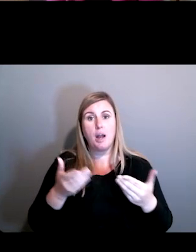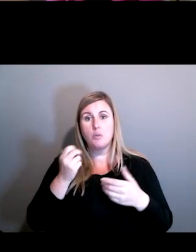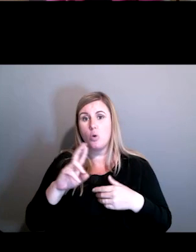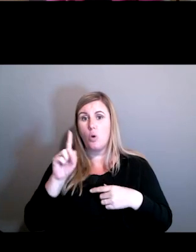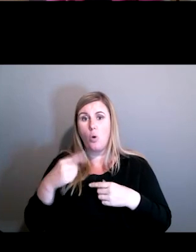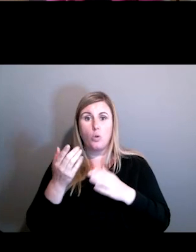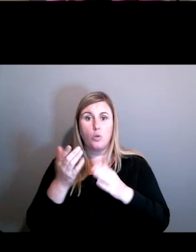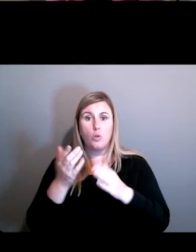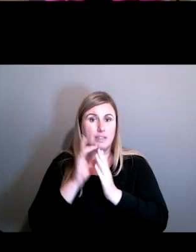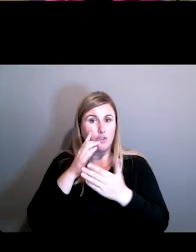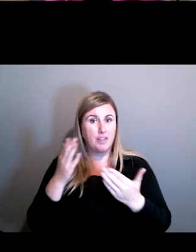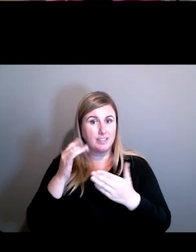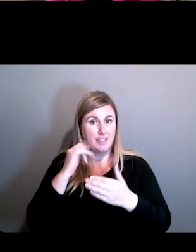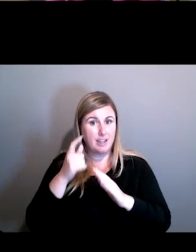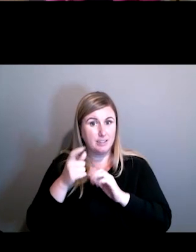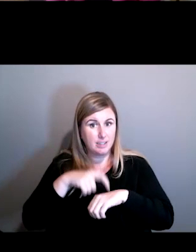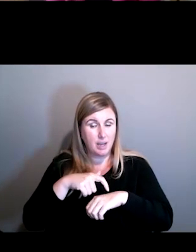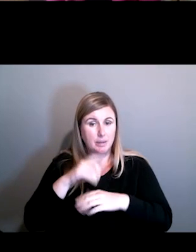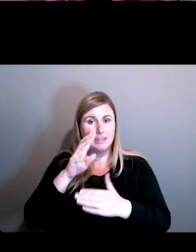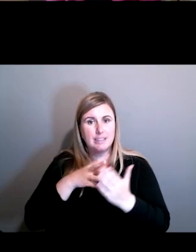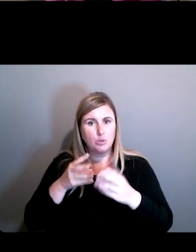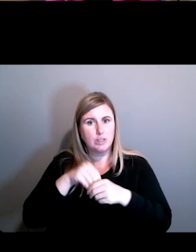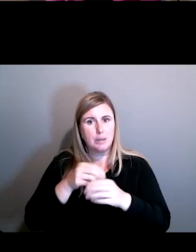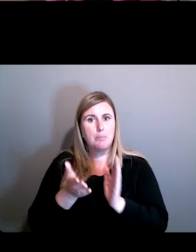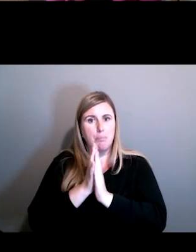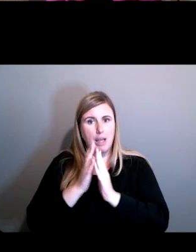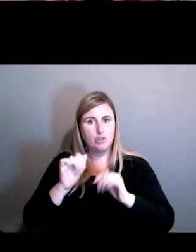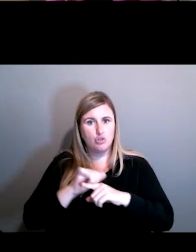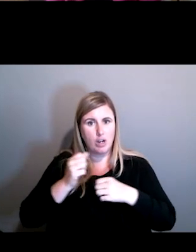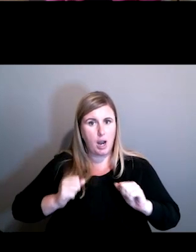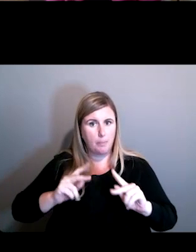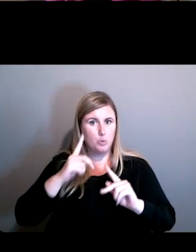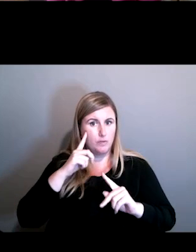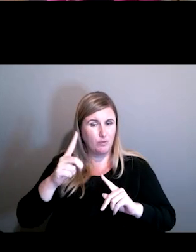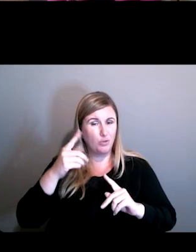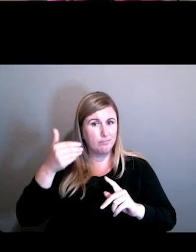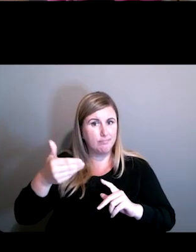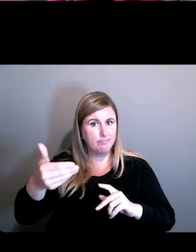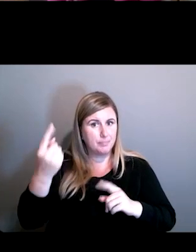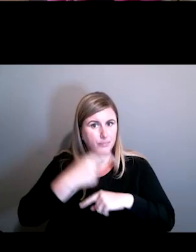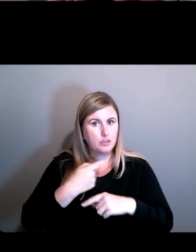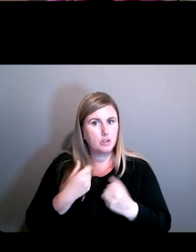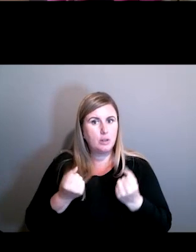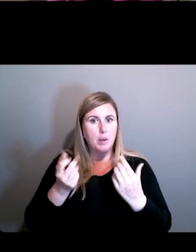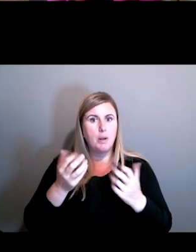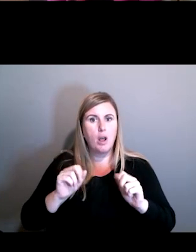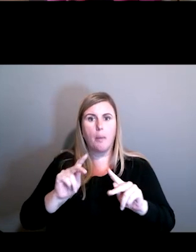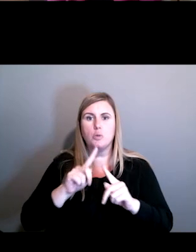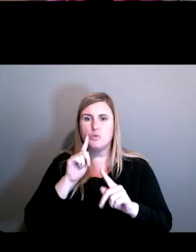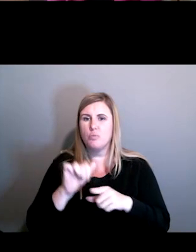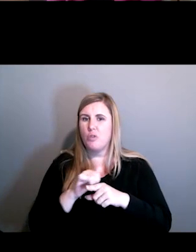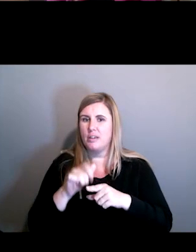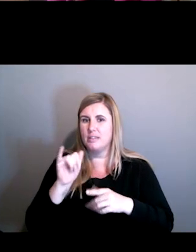for items at that time, schedule in man training opportunities throughout the day so students have many opportunities to practice that